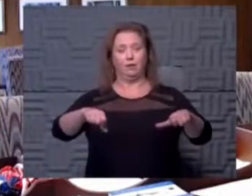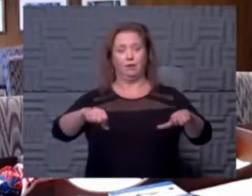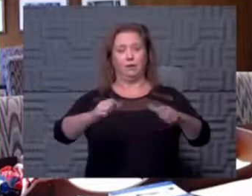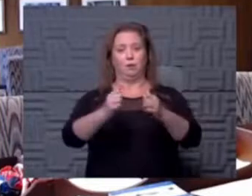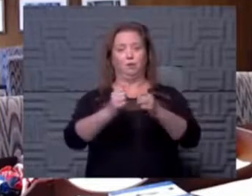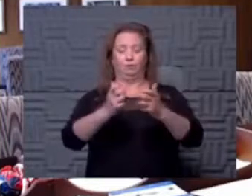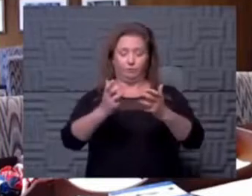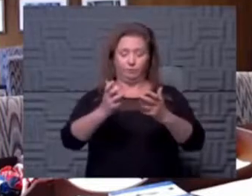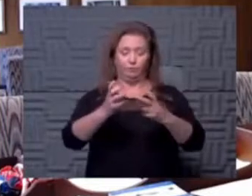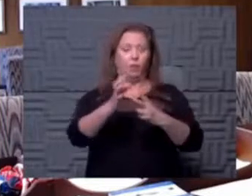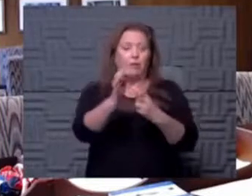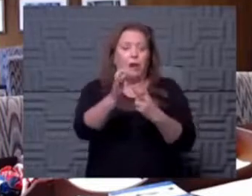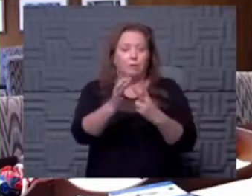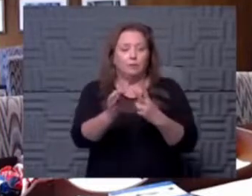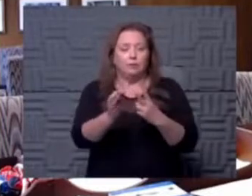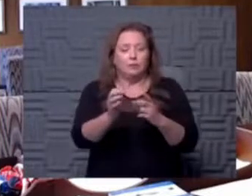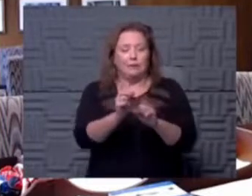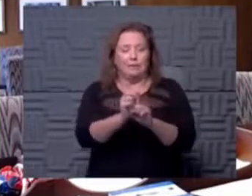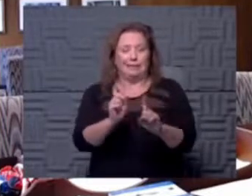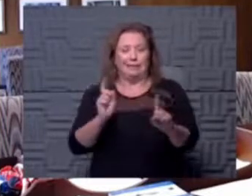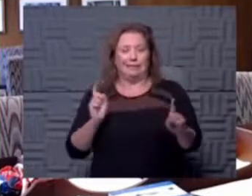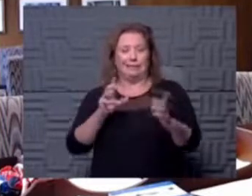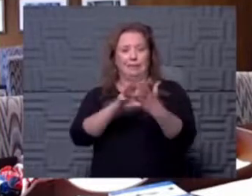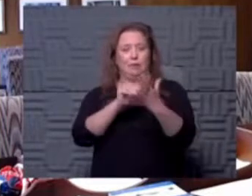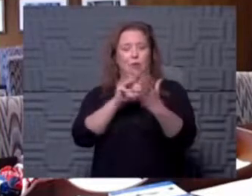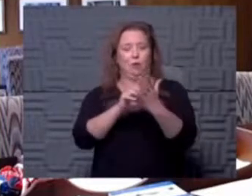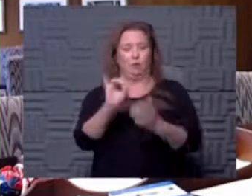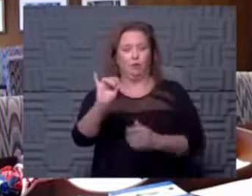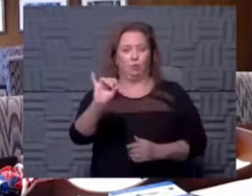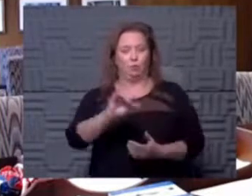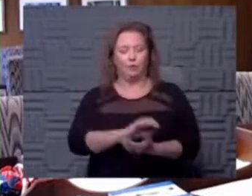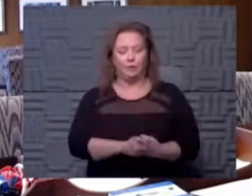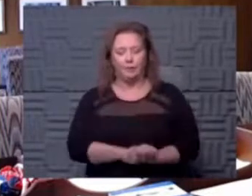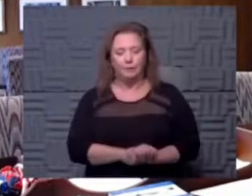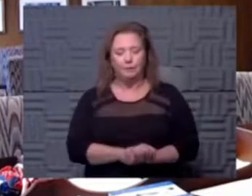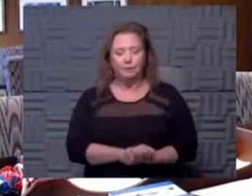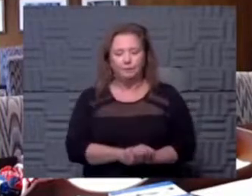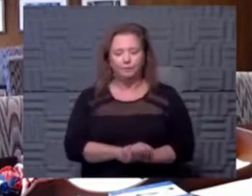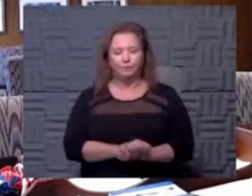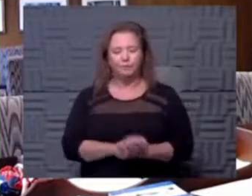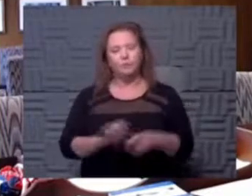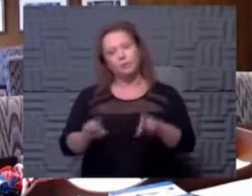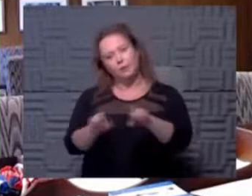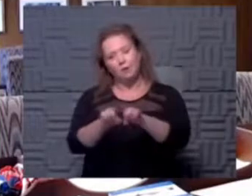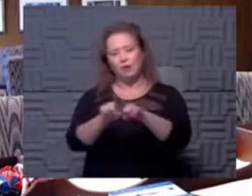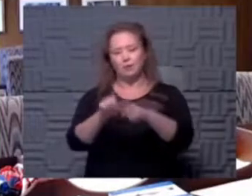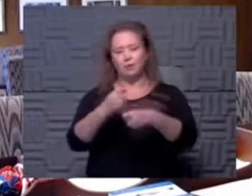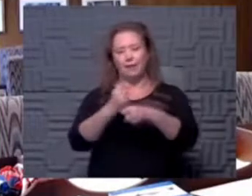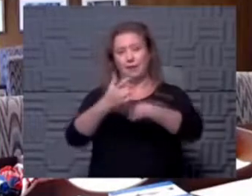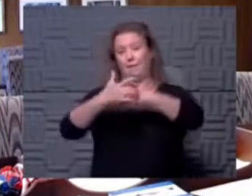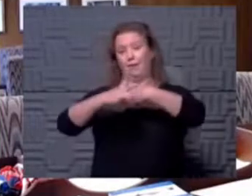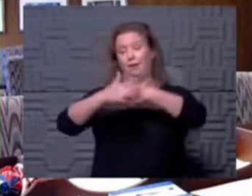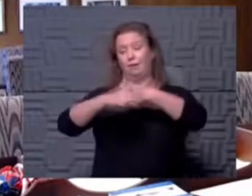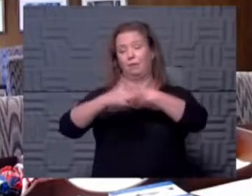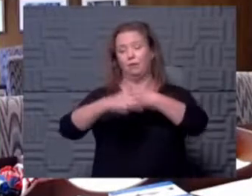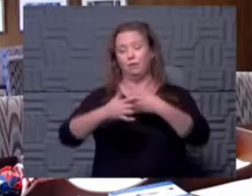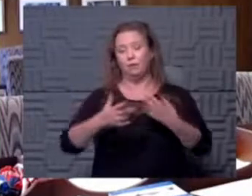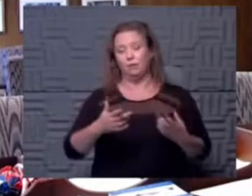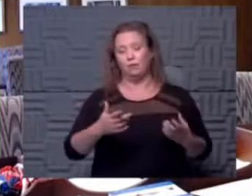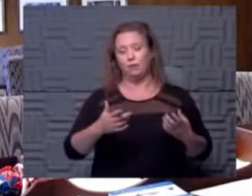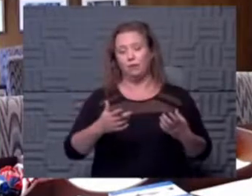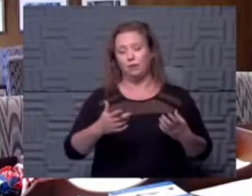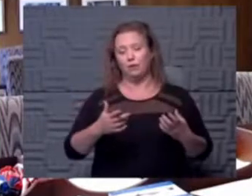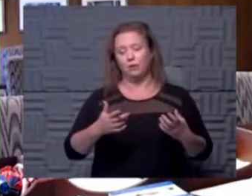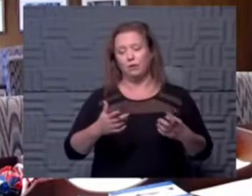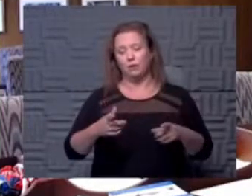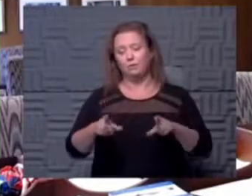the option of some distance learning, but also to make it available.